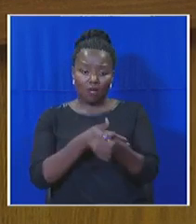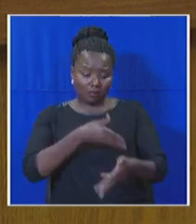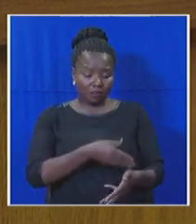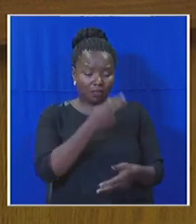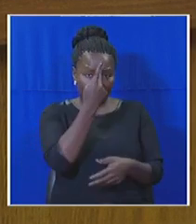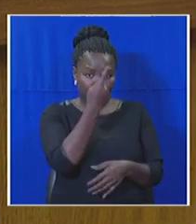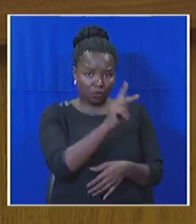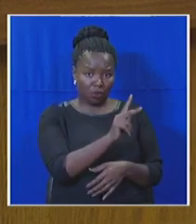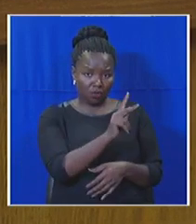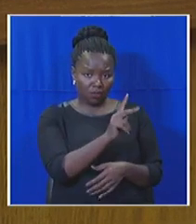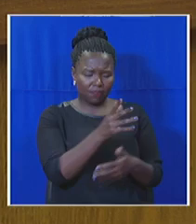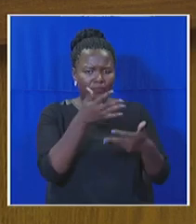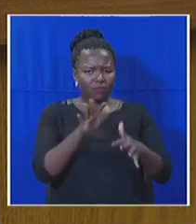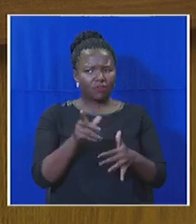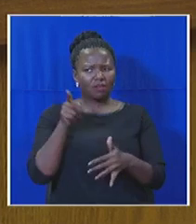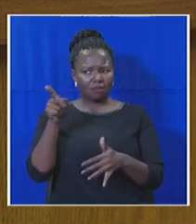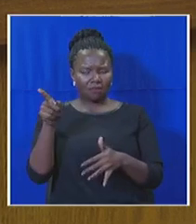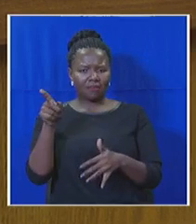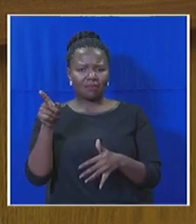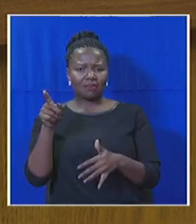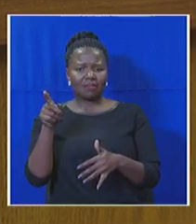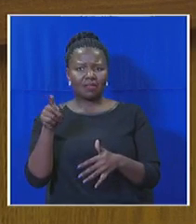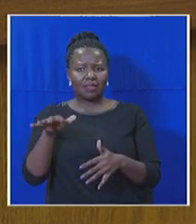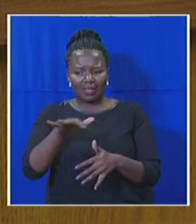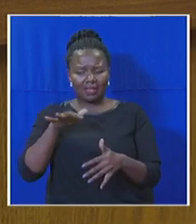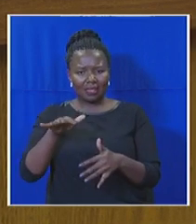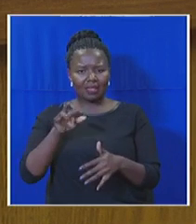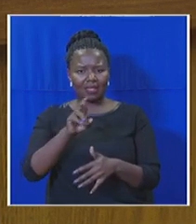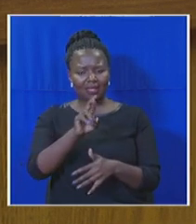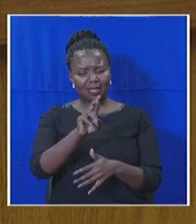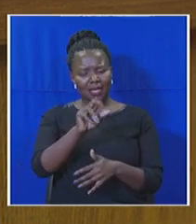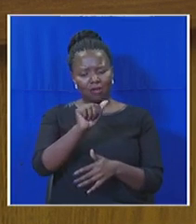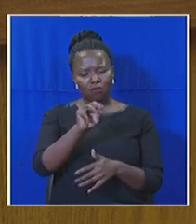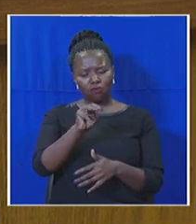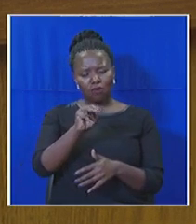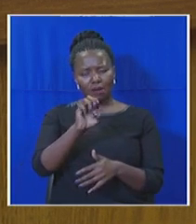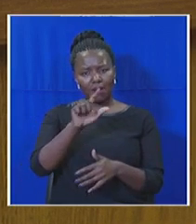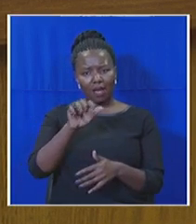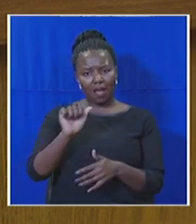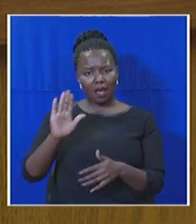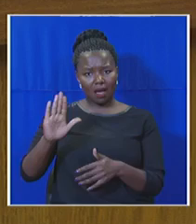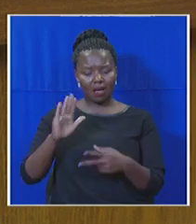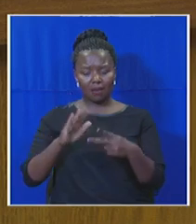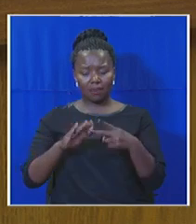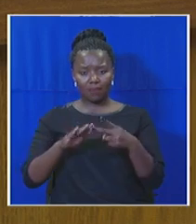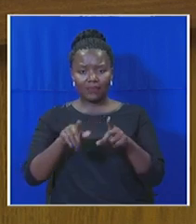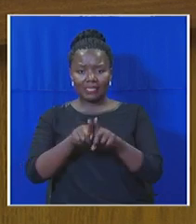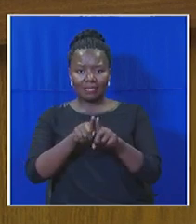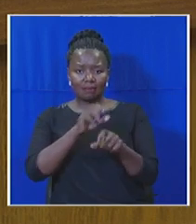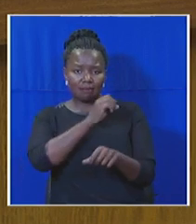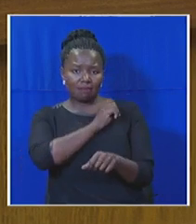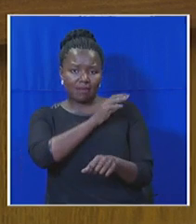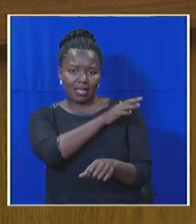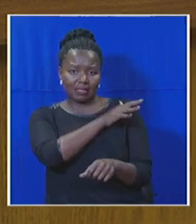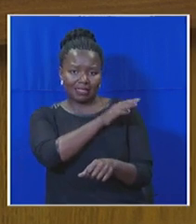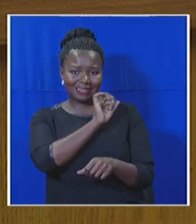representative office in Ramallah, and the Palestinians have an